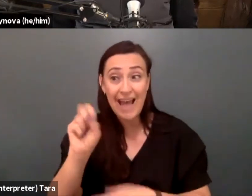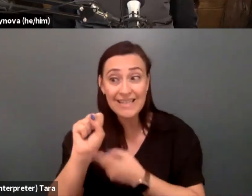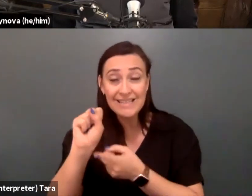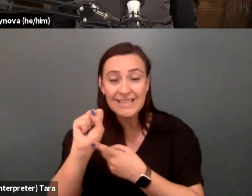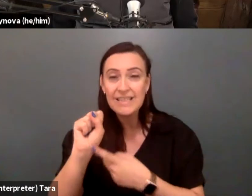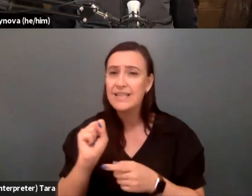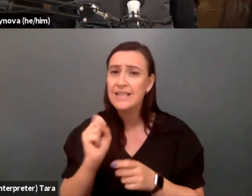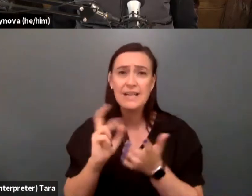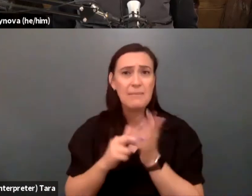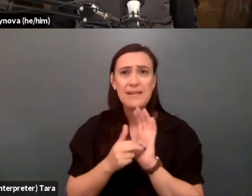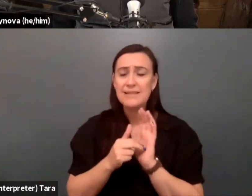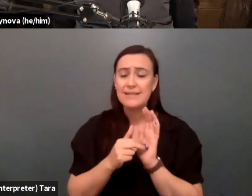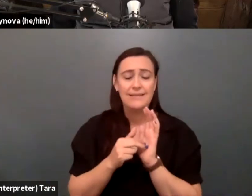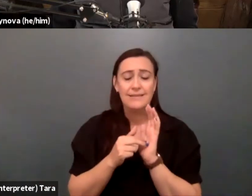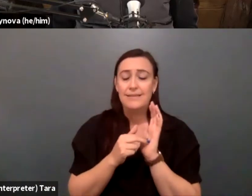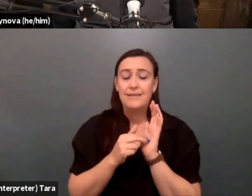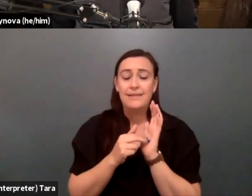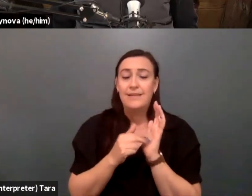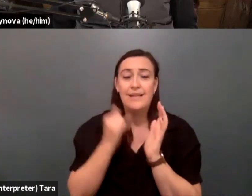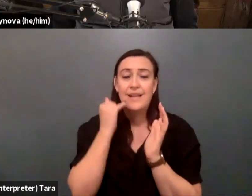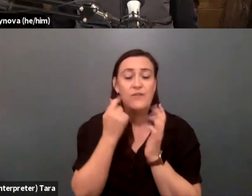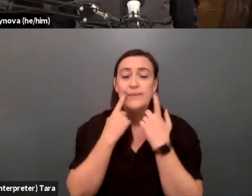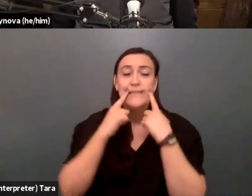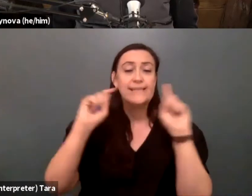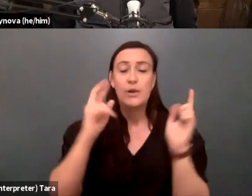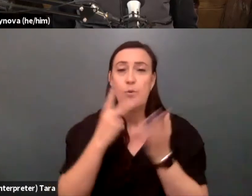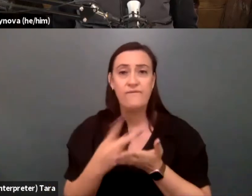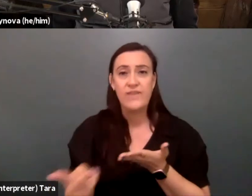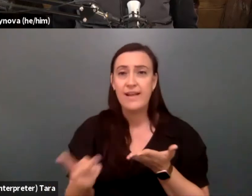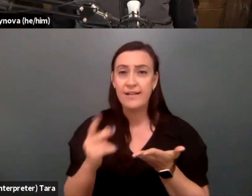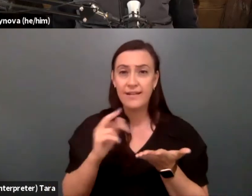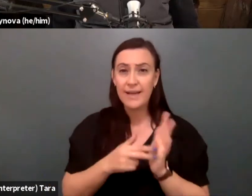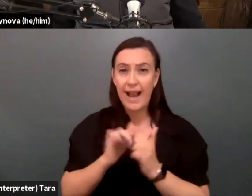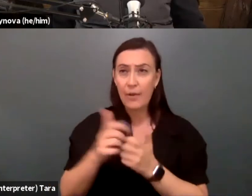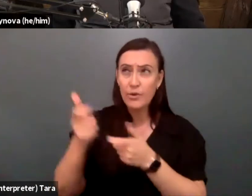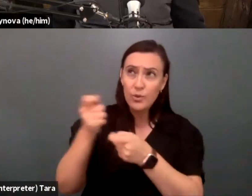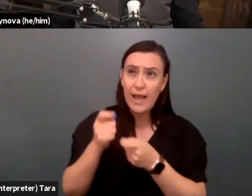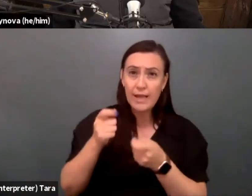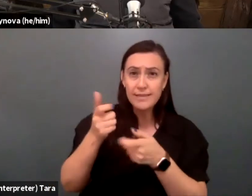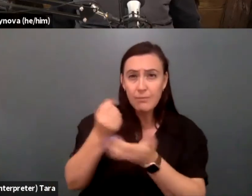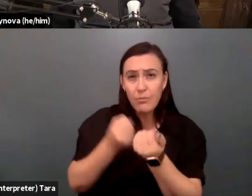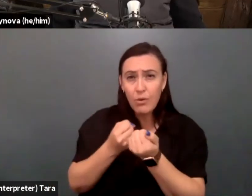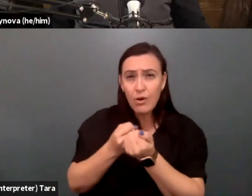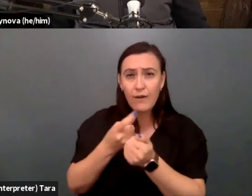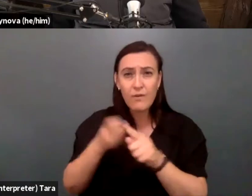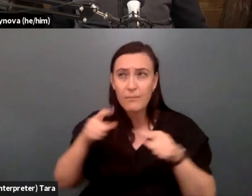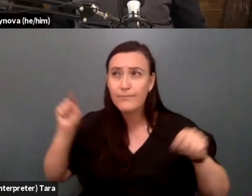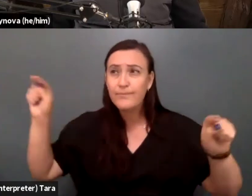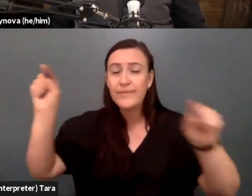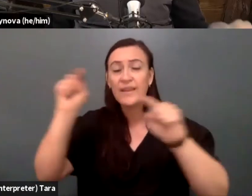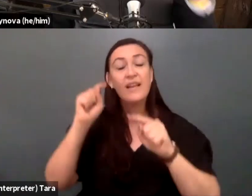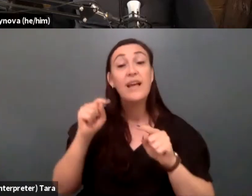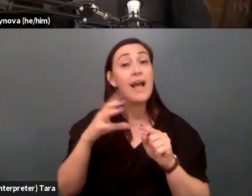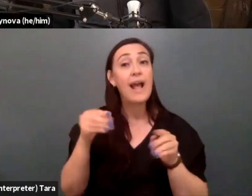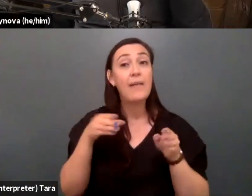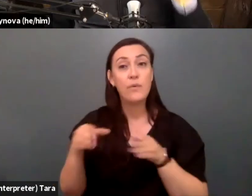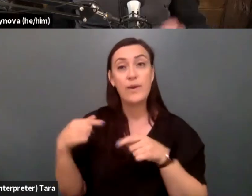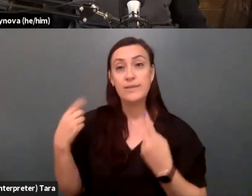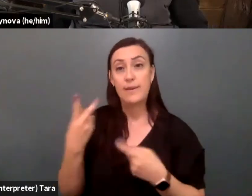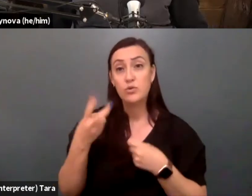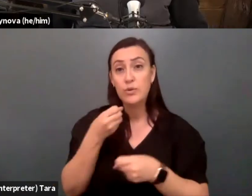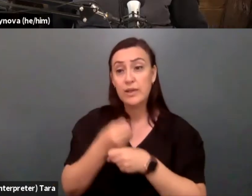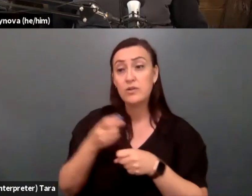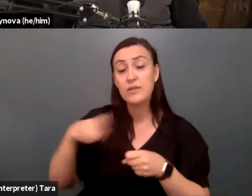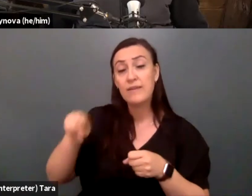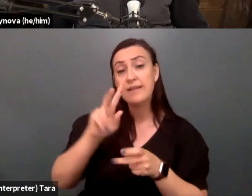as in terms of our field and the ways that you can get support. And the ways that in the past 2 years, these